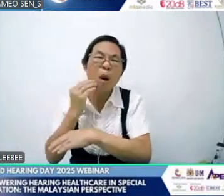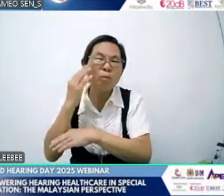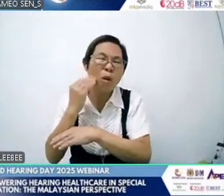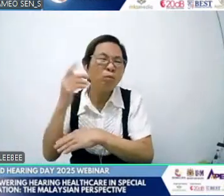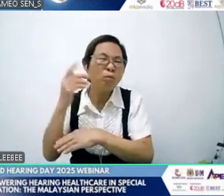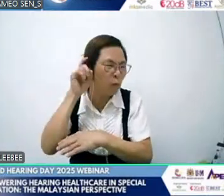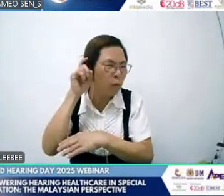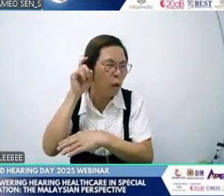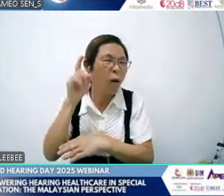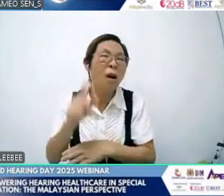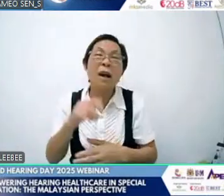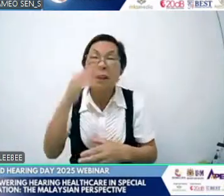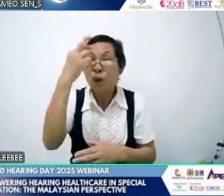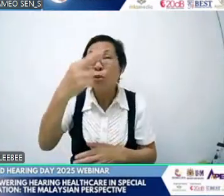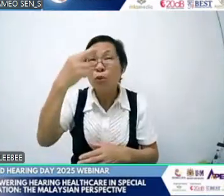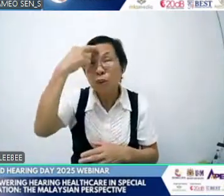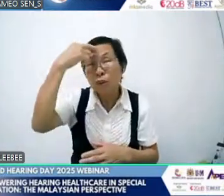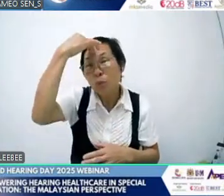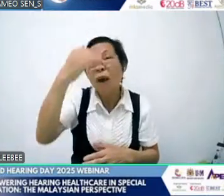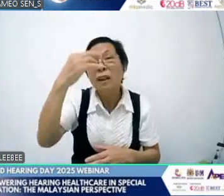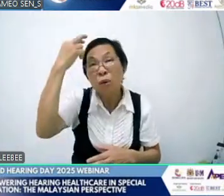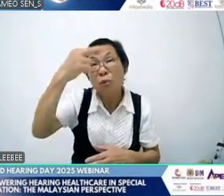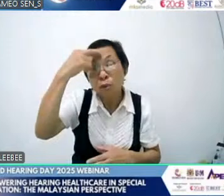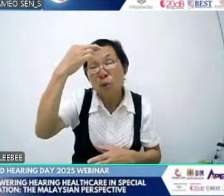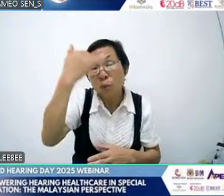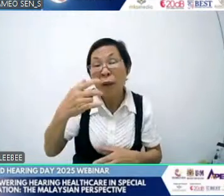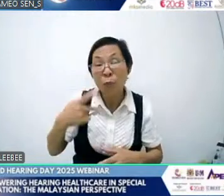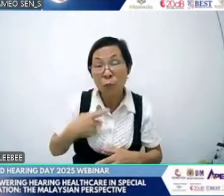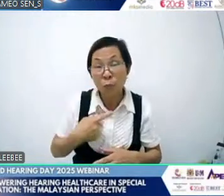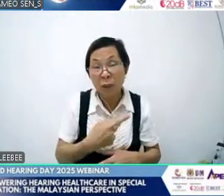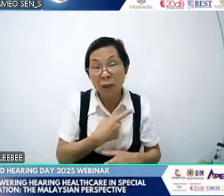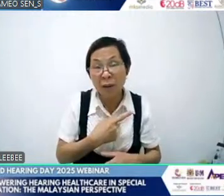that is the reason why we have